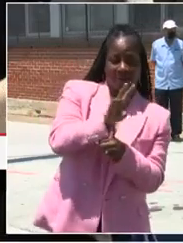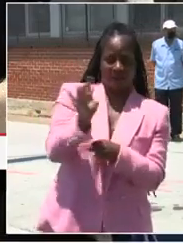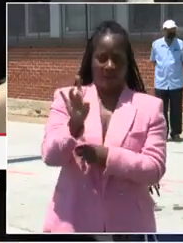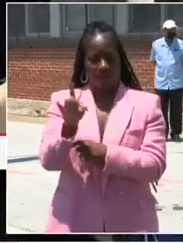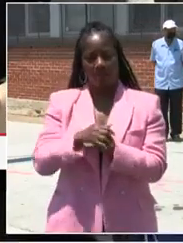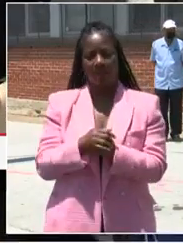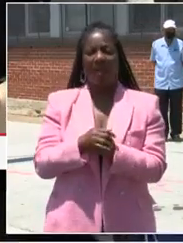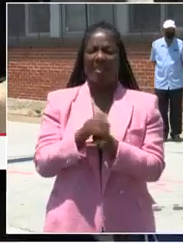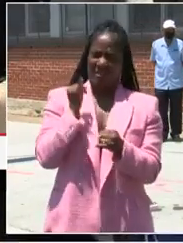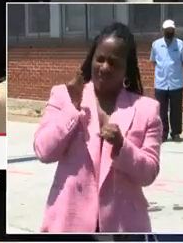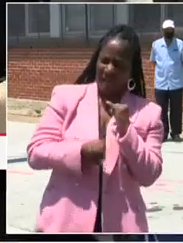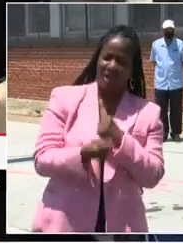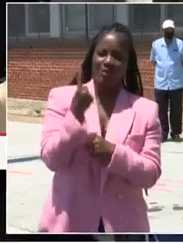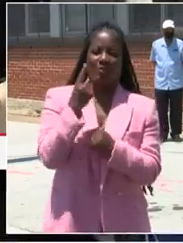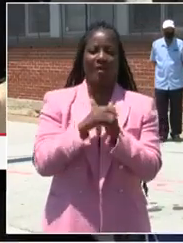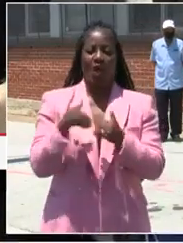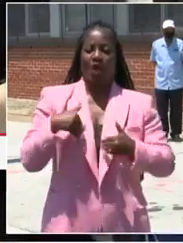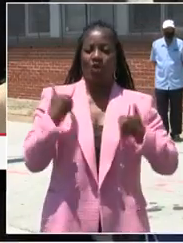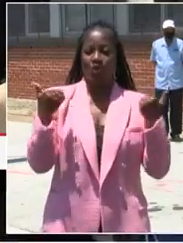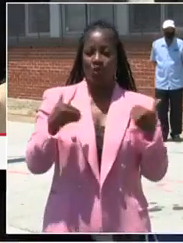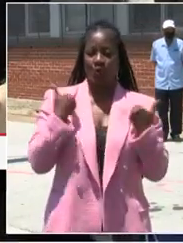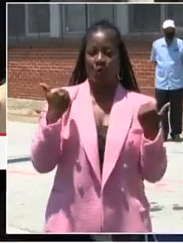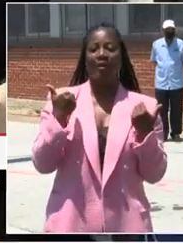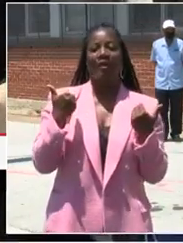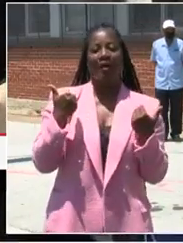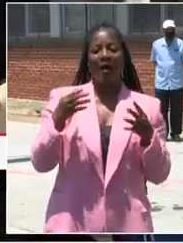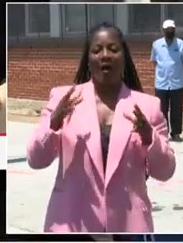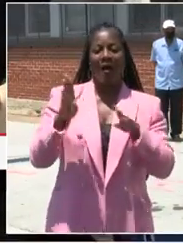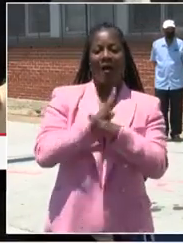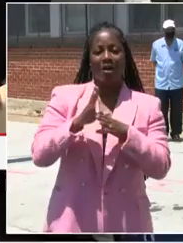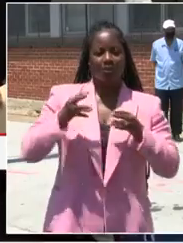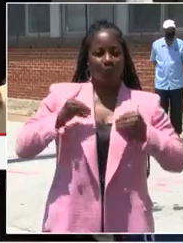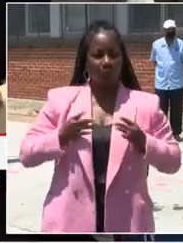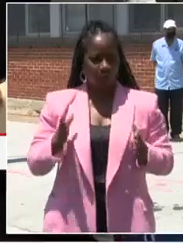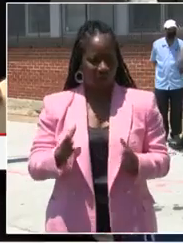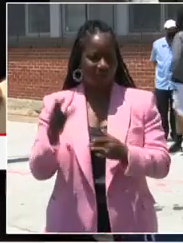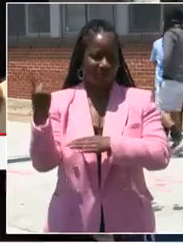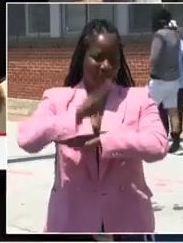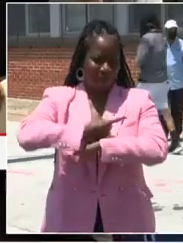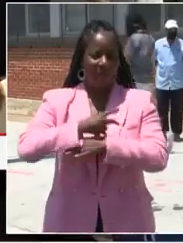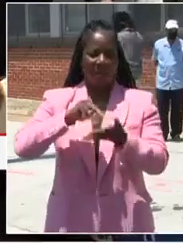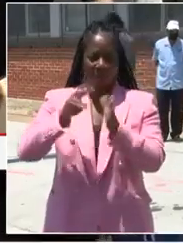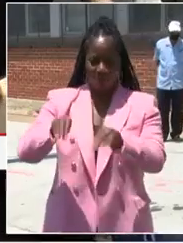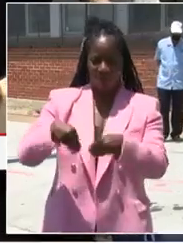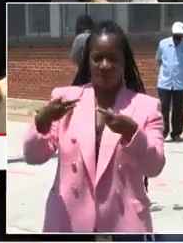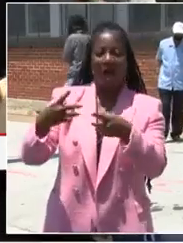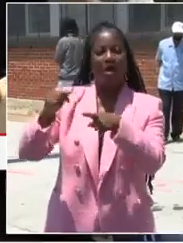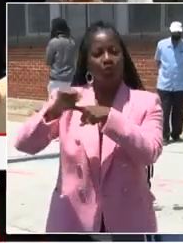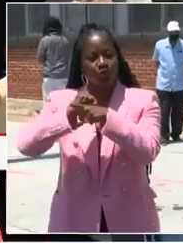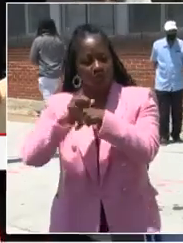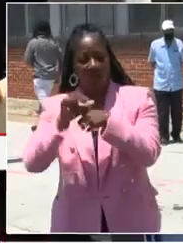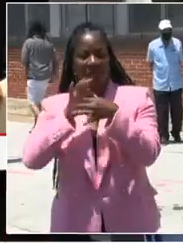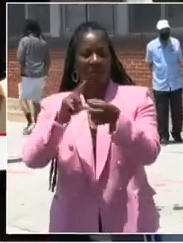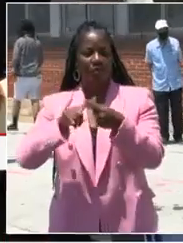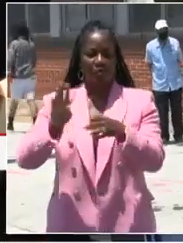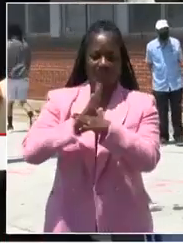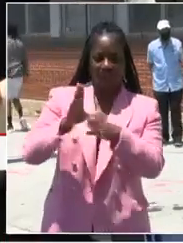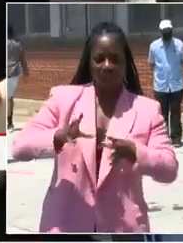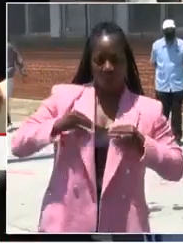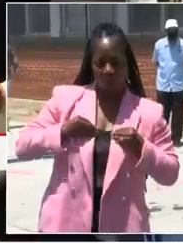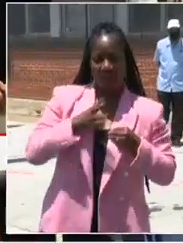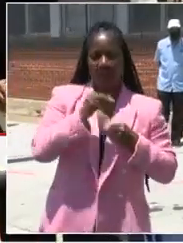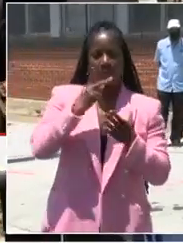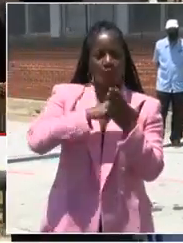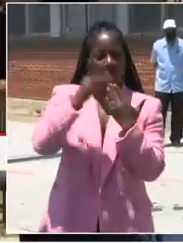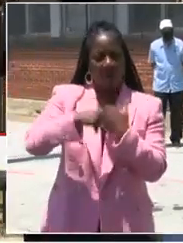final awardee is Youth Entrepreneur Day, to provide entrepreneurship and financial literacy programming for youth